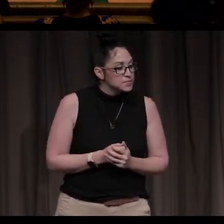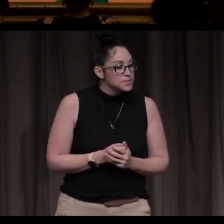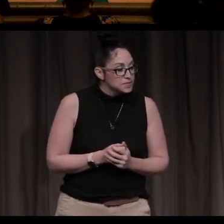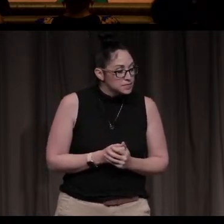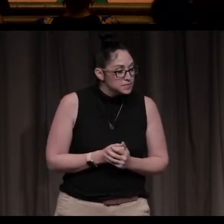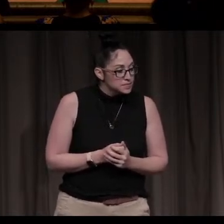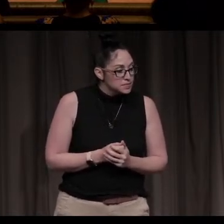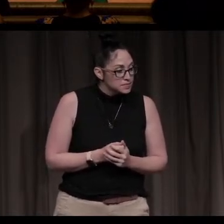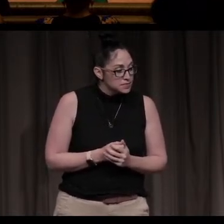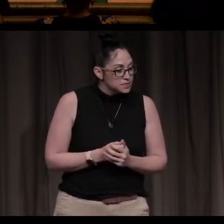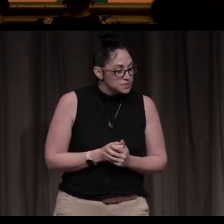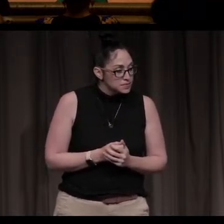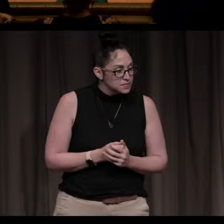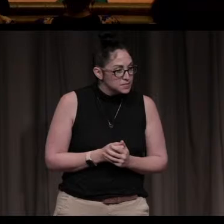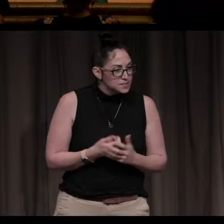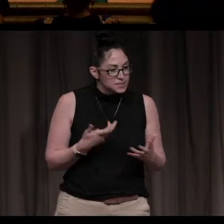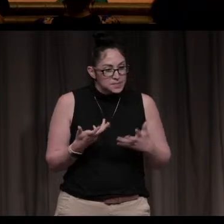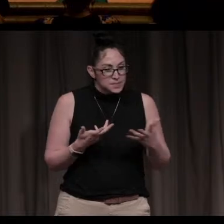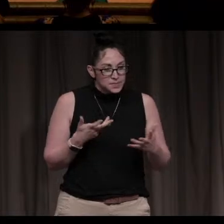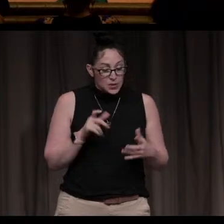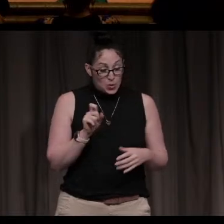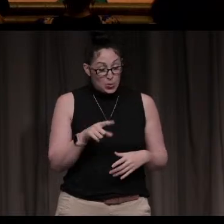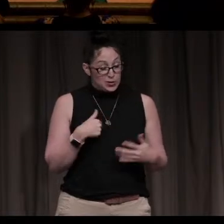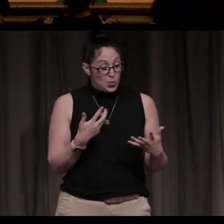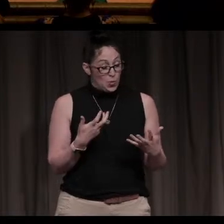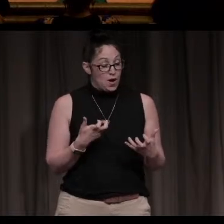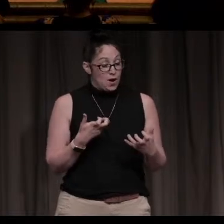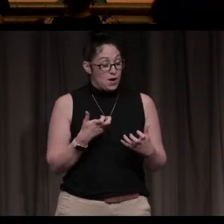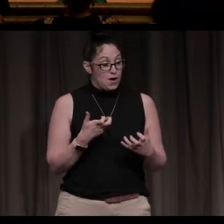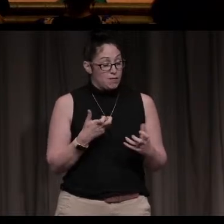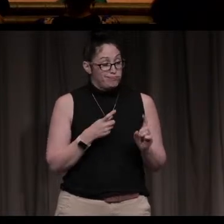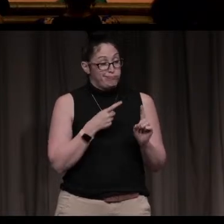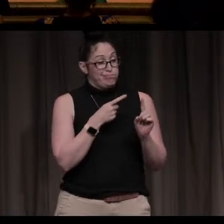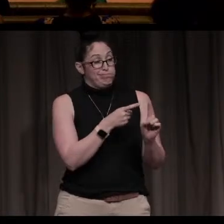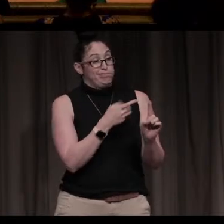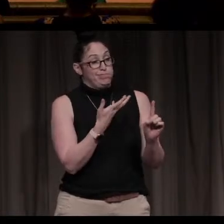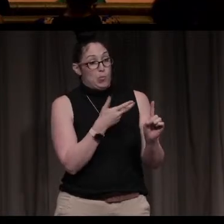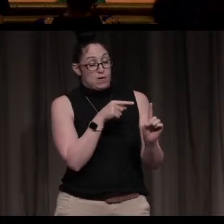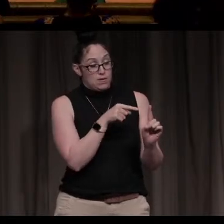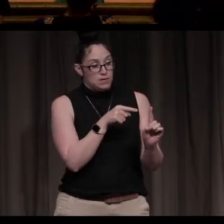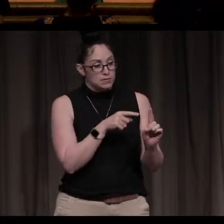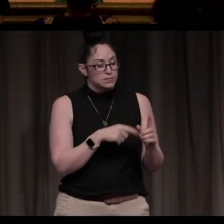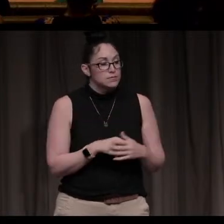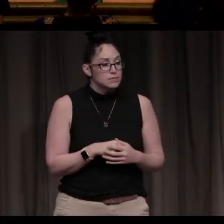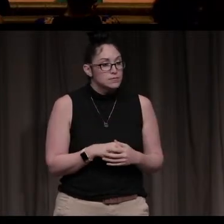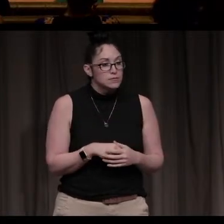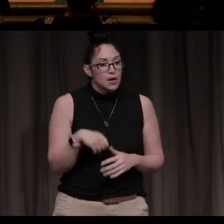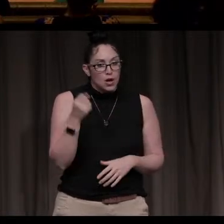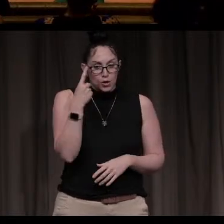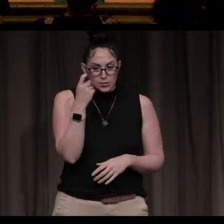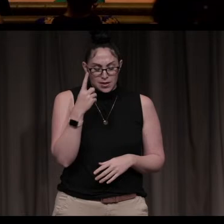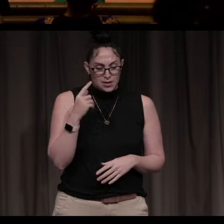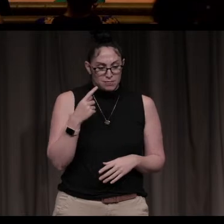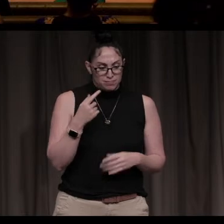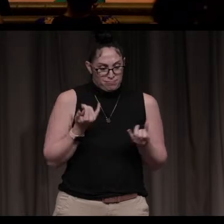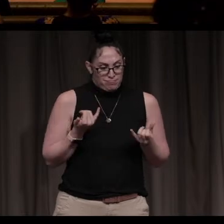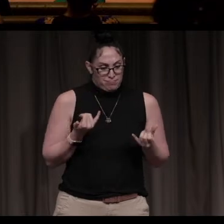I guess the question I want to get to is, how do we like build bridges, right,